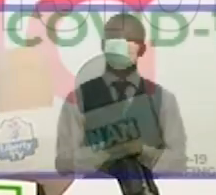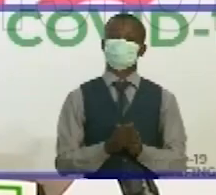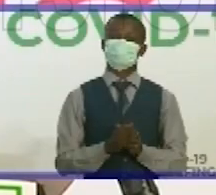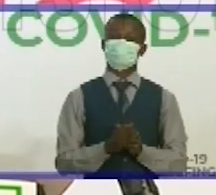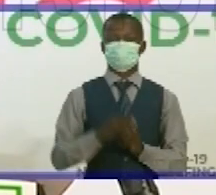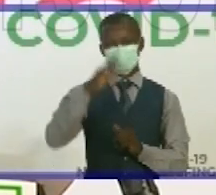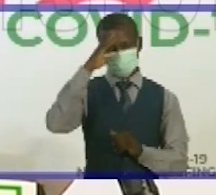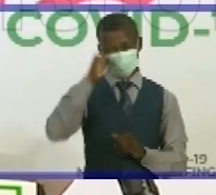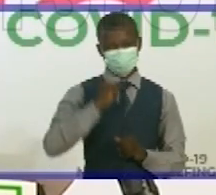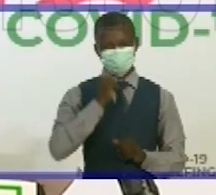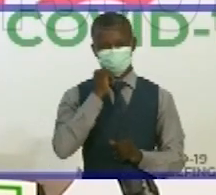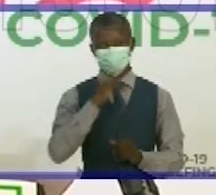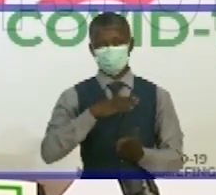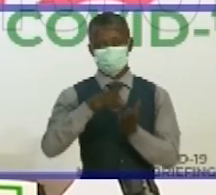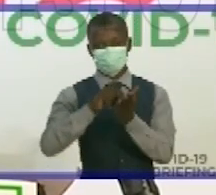gentlemen of the press,